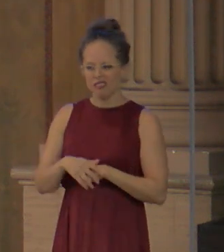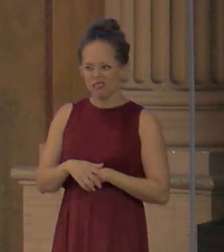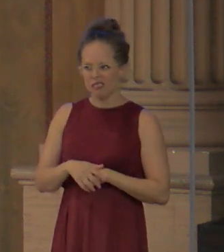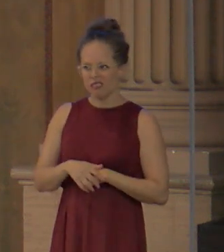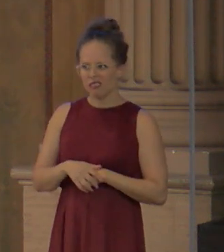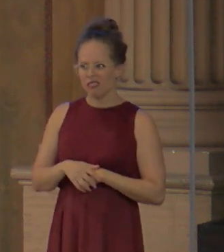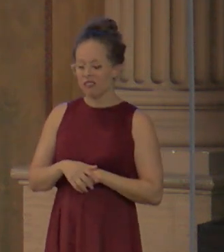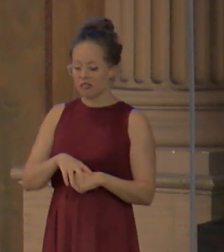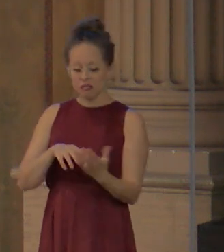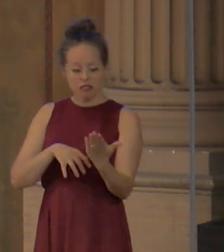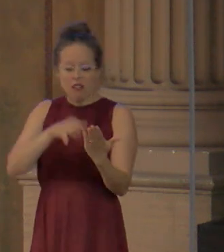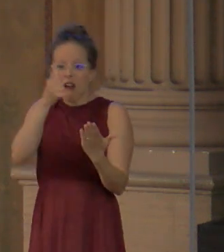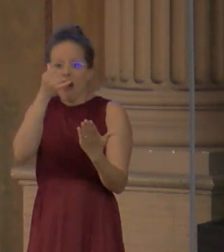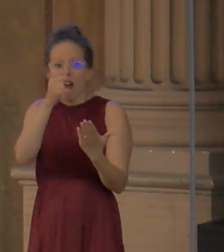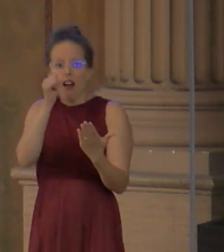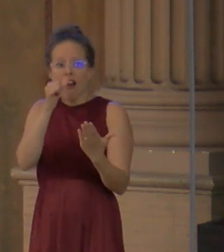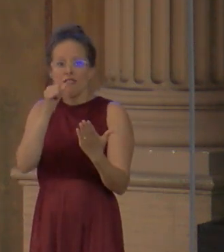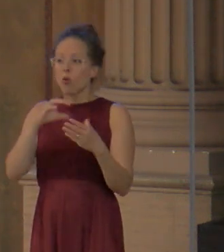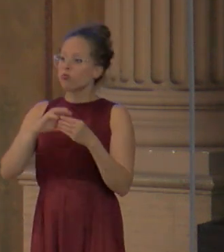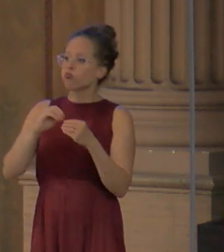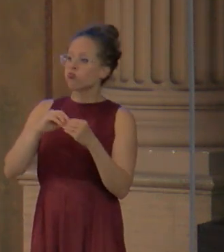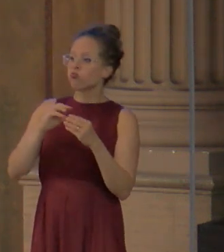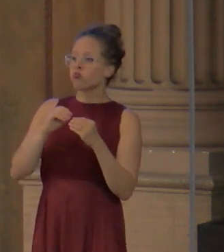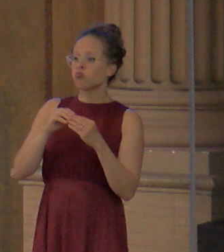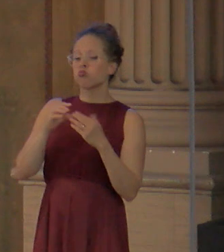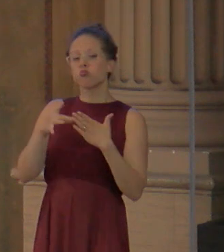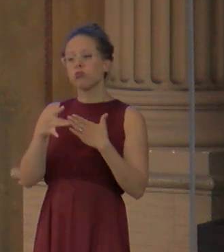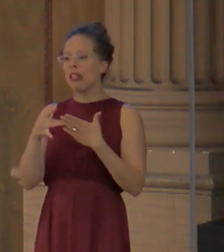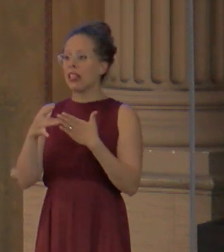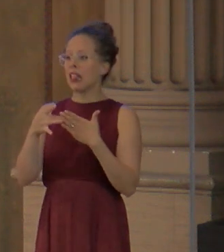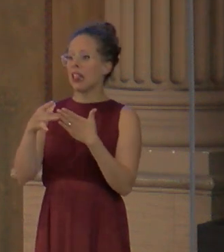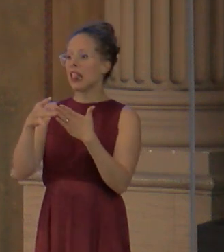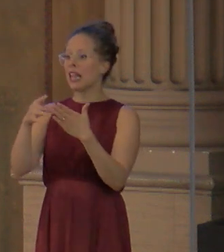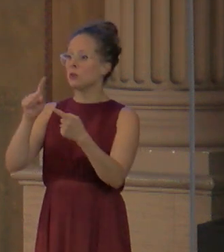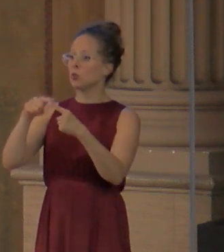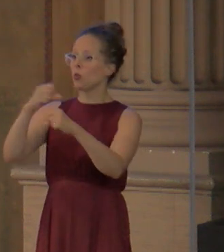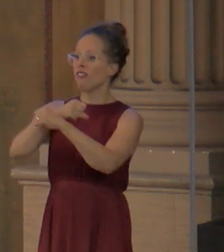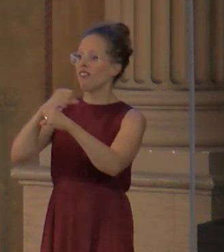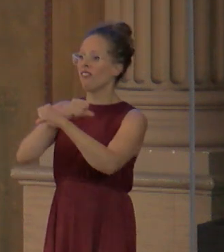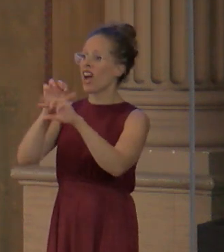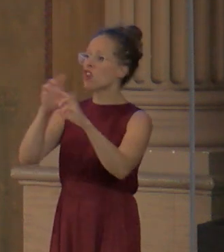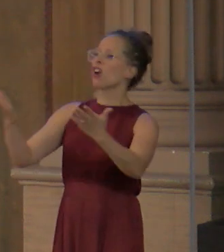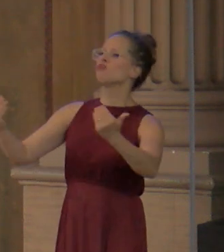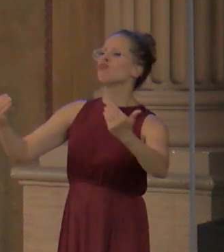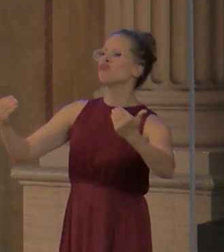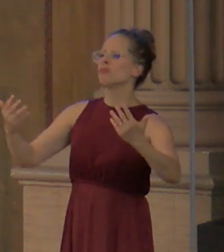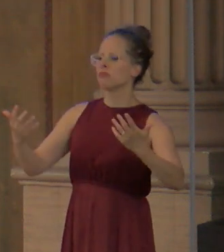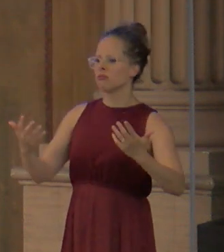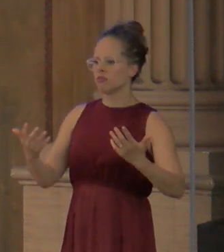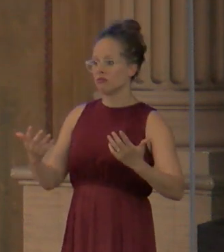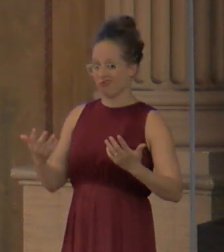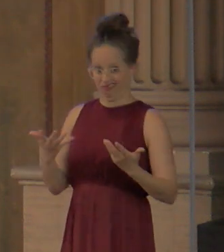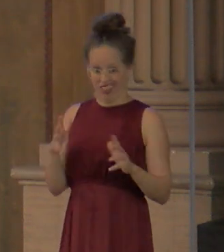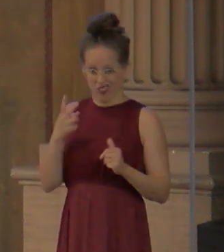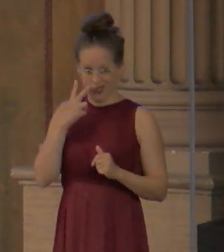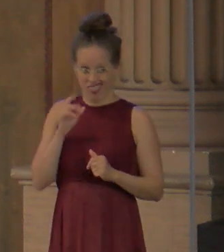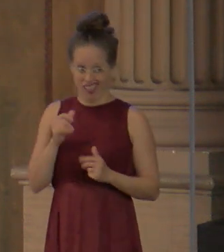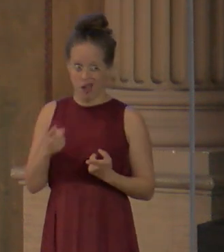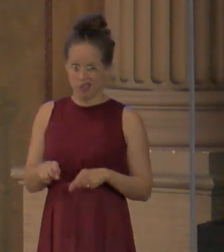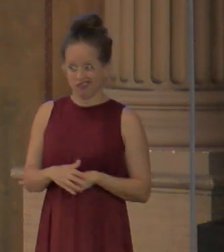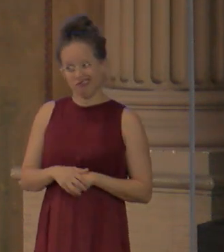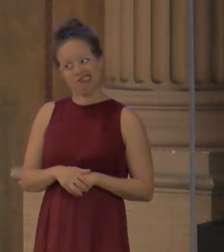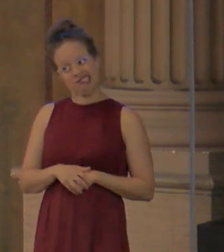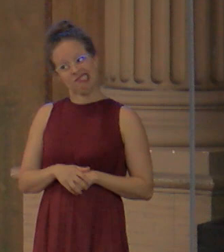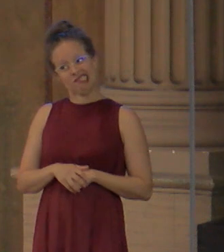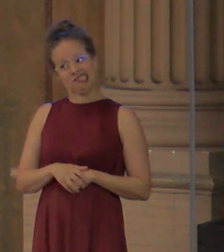walk into a fight and his mouth invites a beating. You know people like that? You been that person?